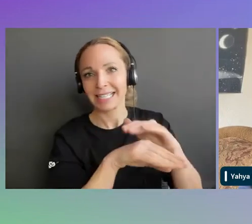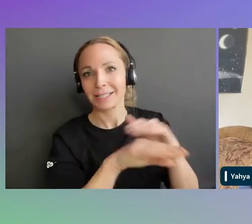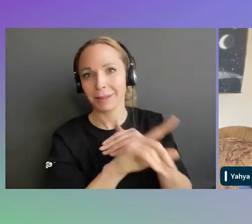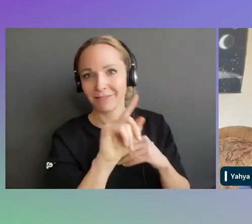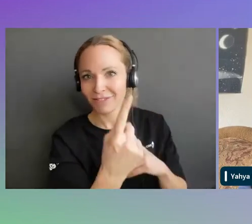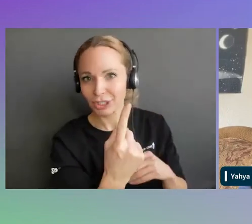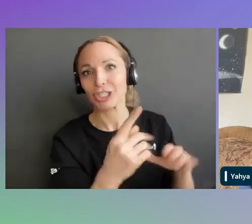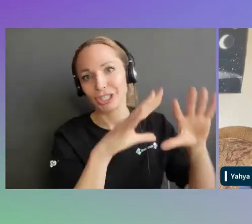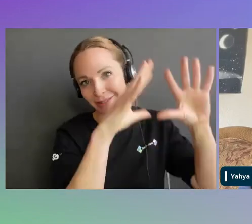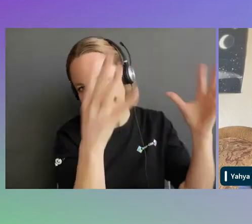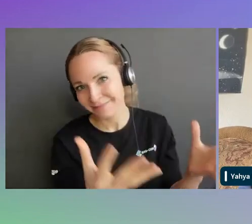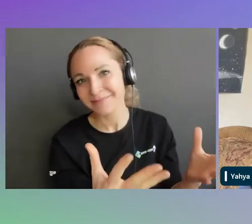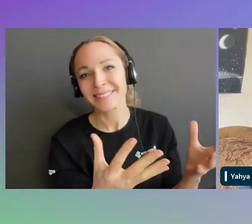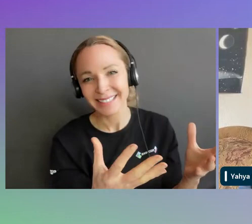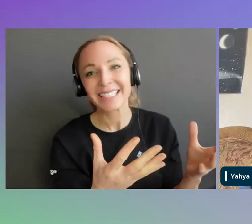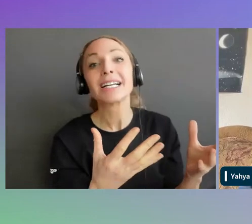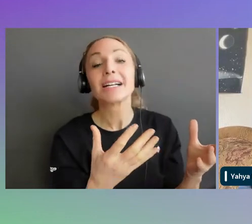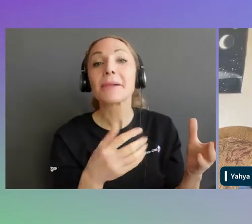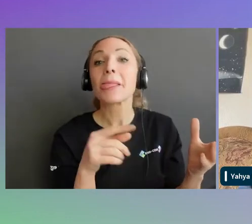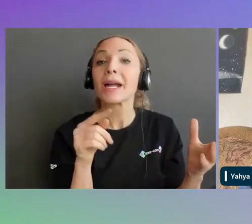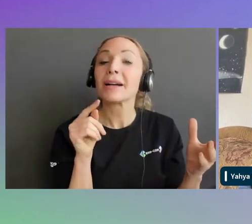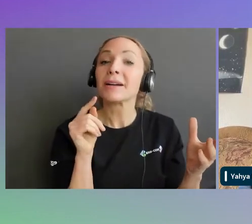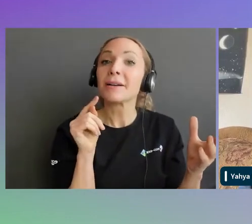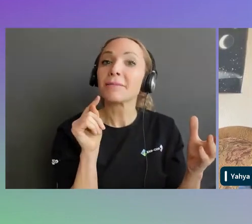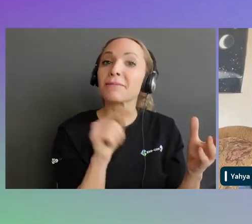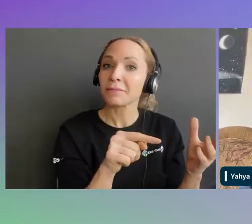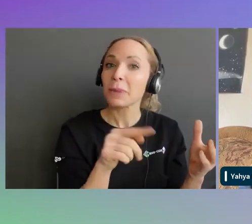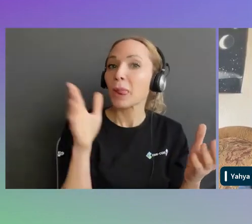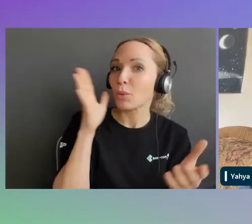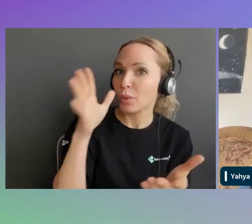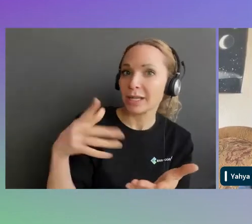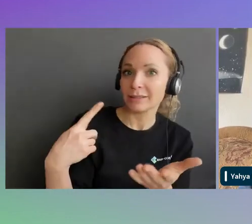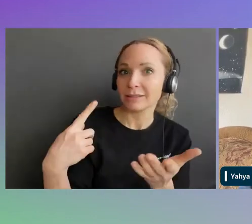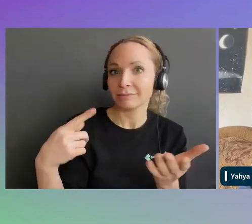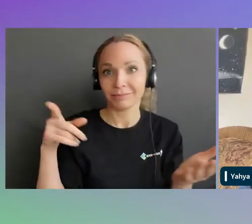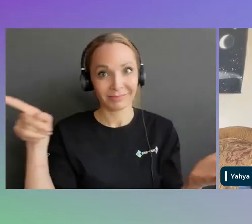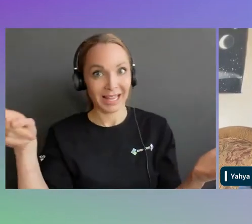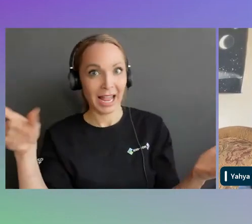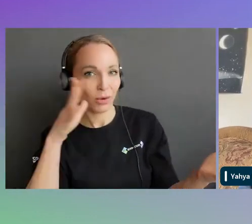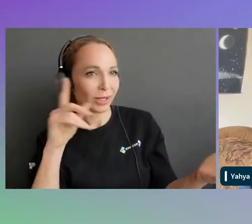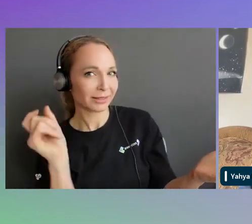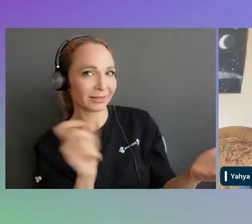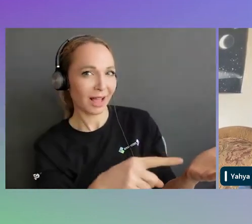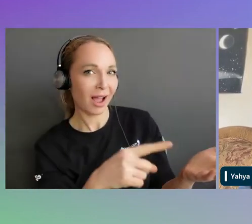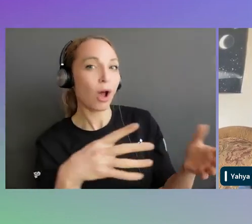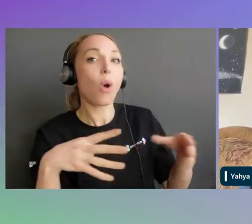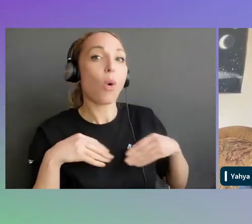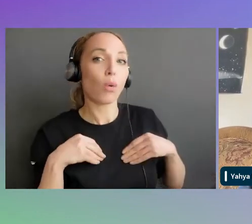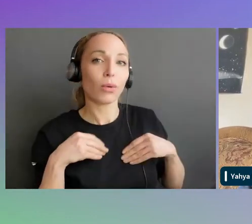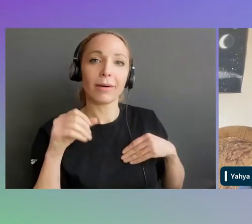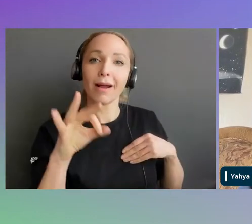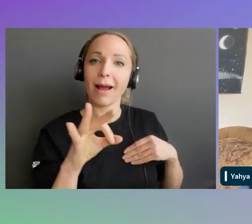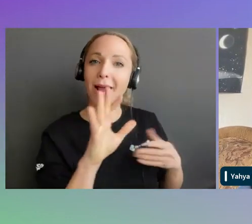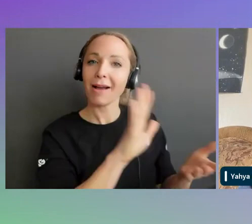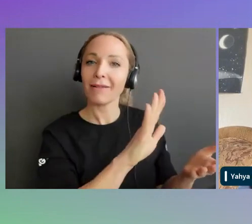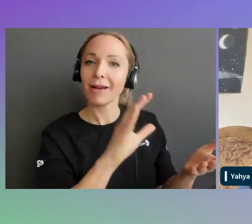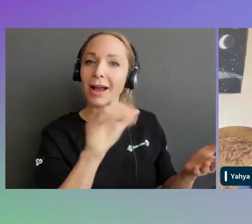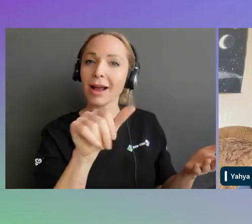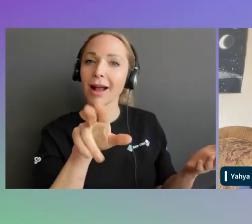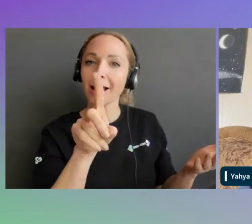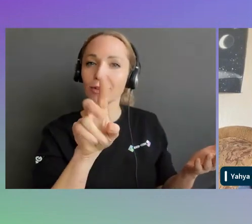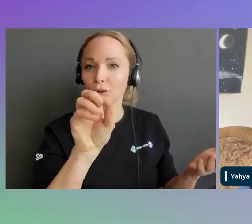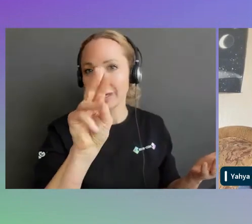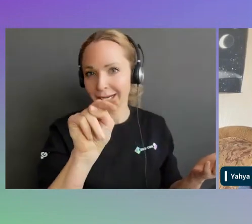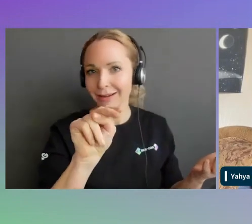and everything. And then they'll consult with the owner of our Cauldron project right now, which is currently Jason Wilson. And he'll consult with